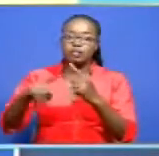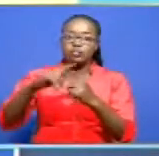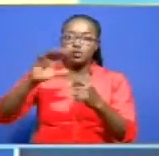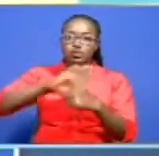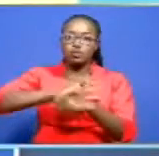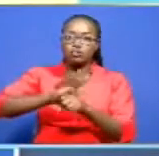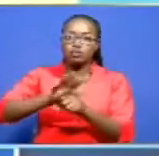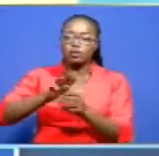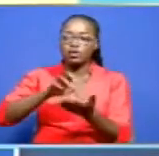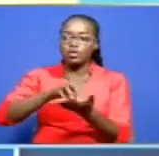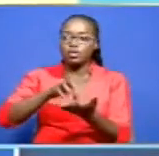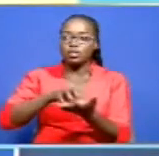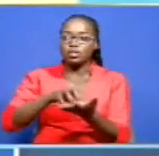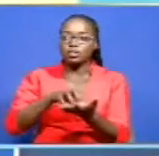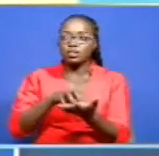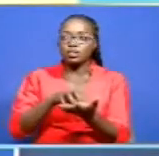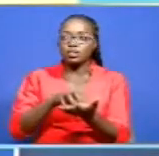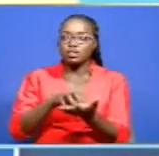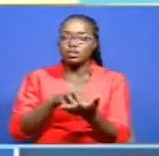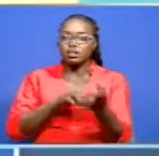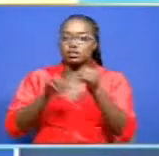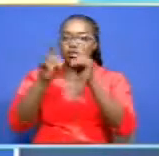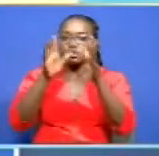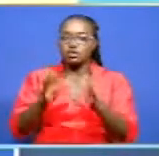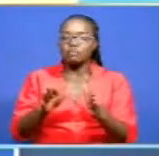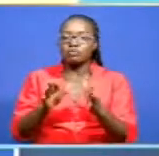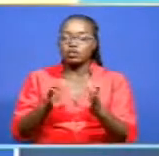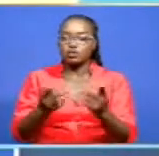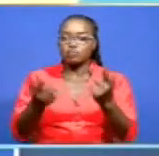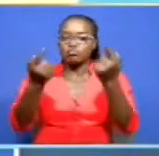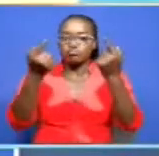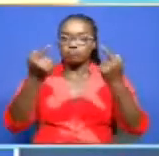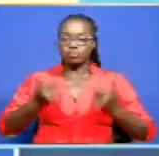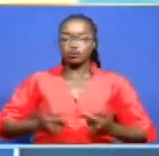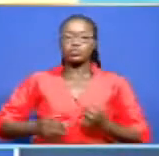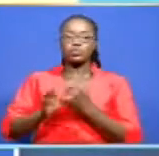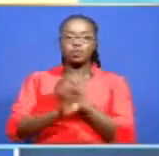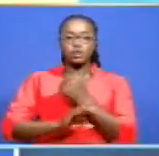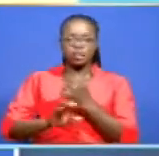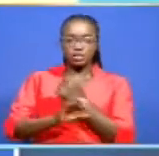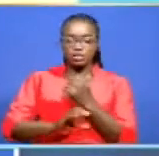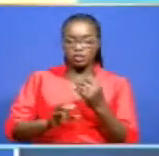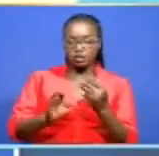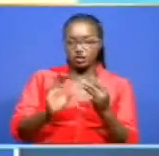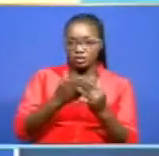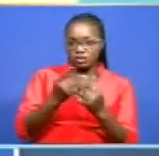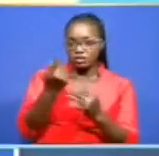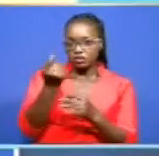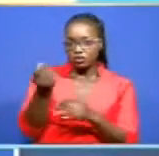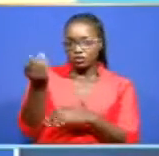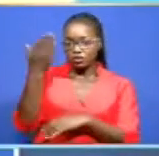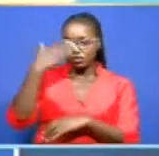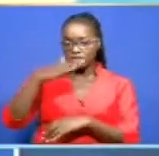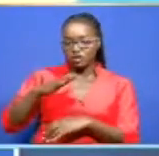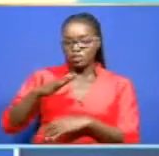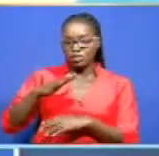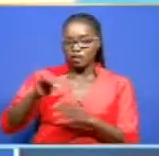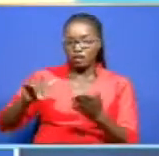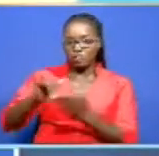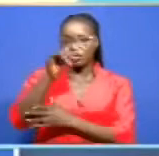by the antigen test of travelers who had come into the country on those few flights from